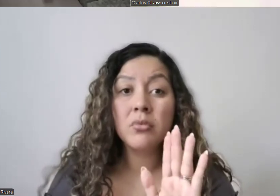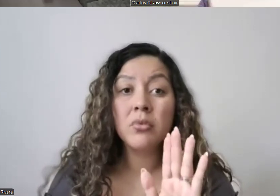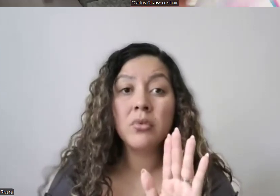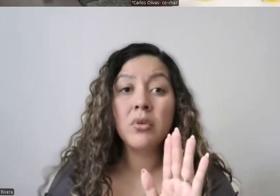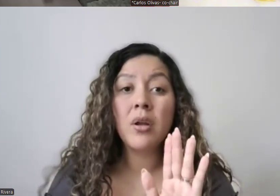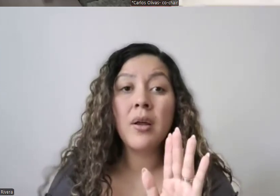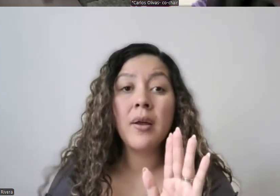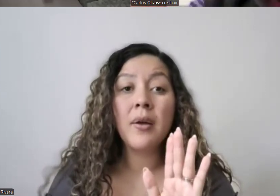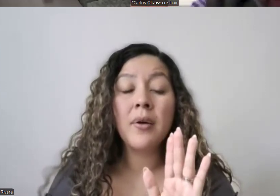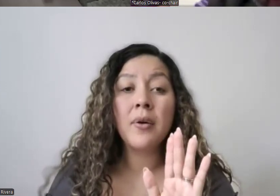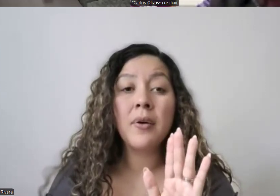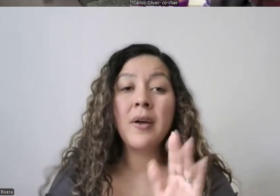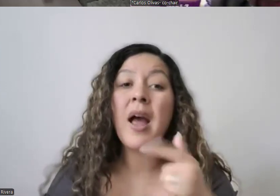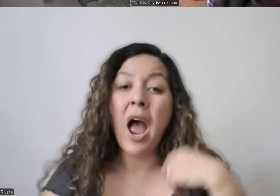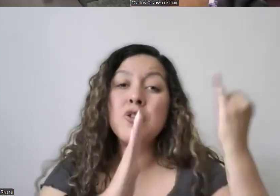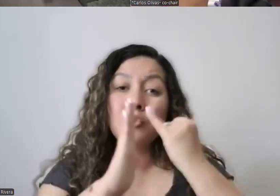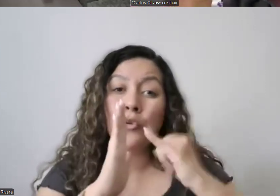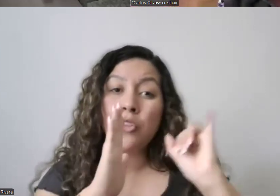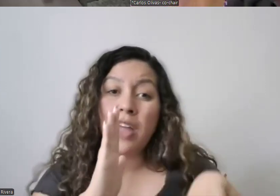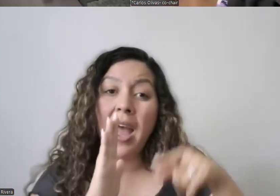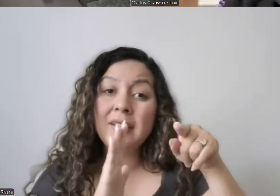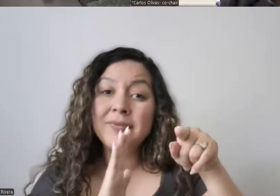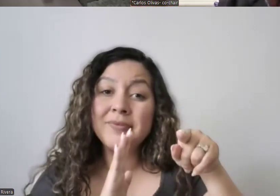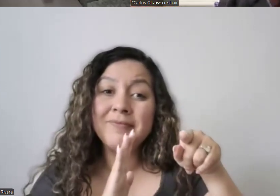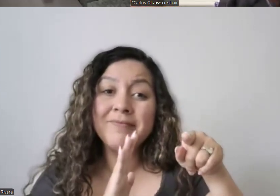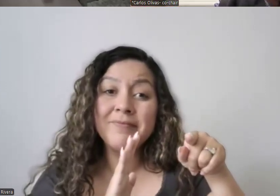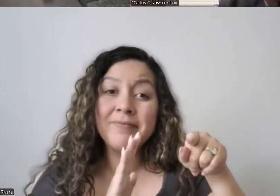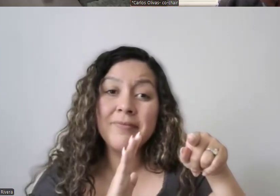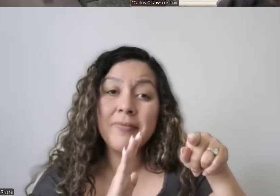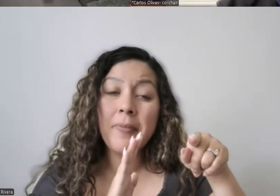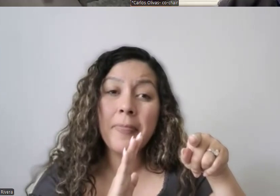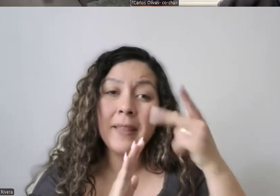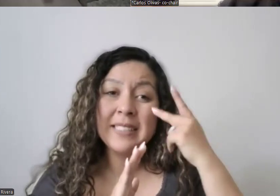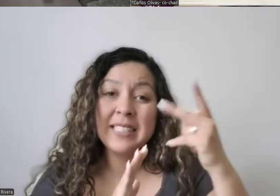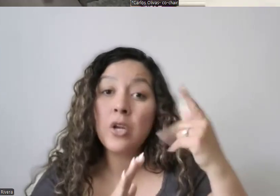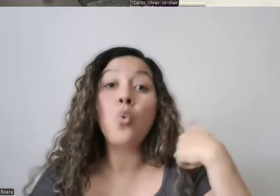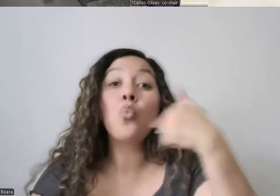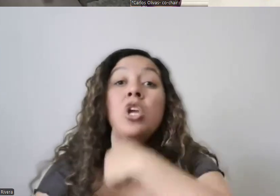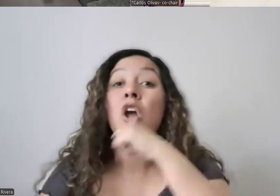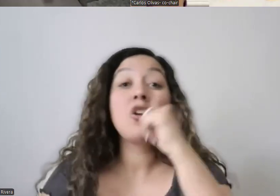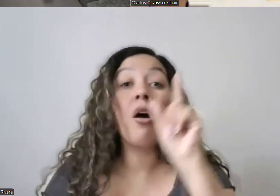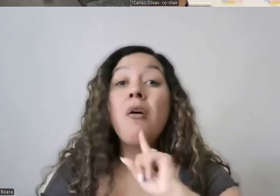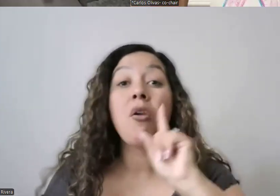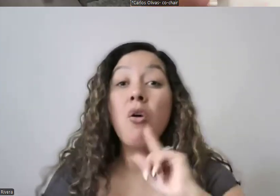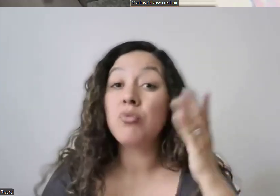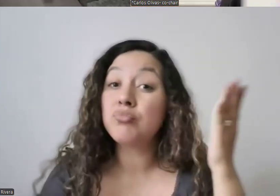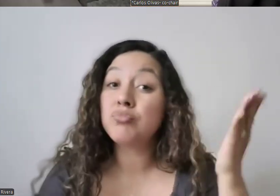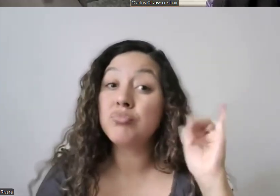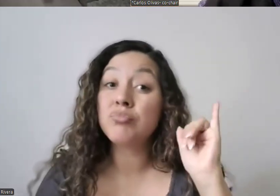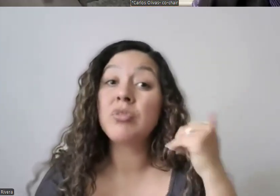I sketched this out. You can see it. It says, we are not alone. I wrote